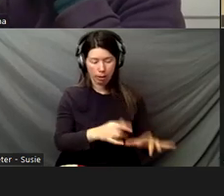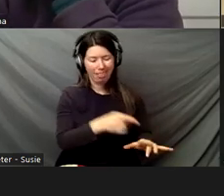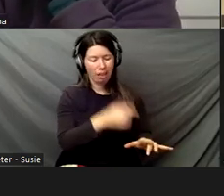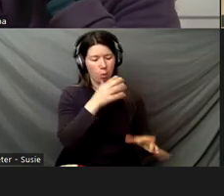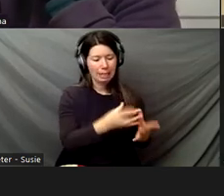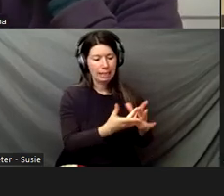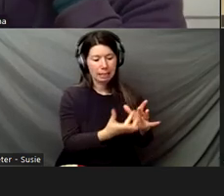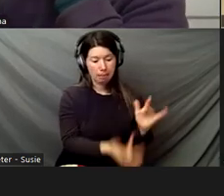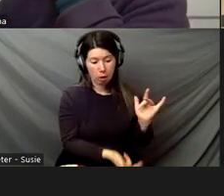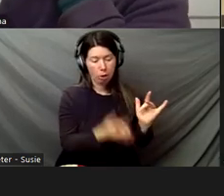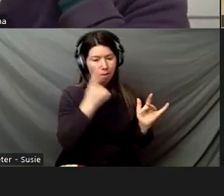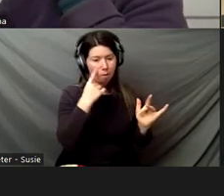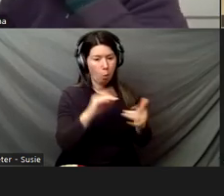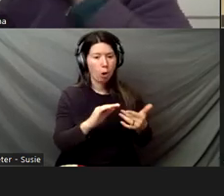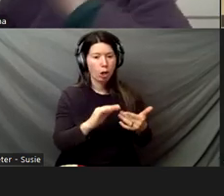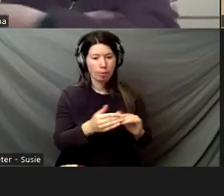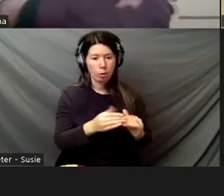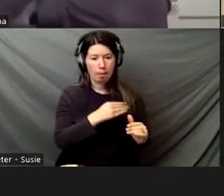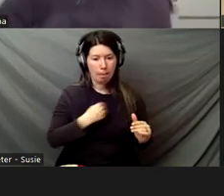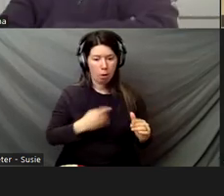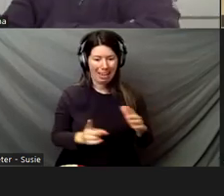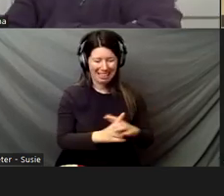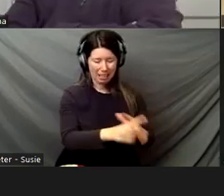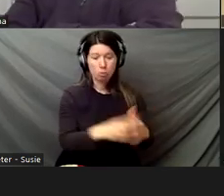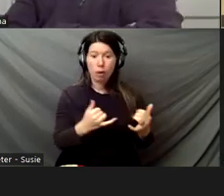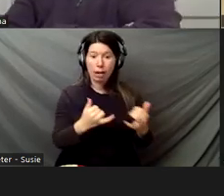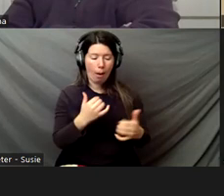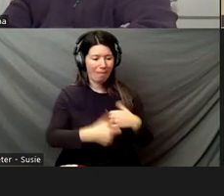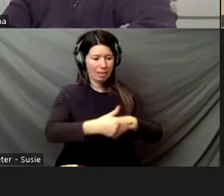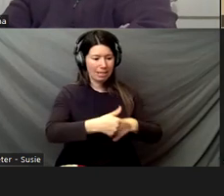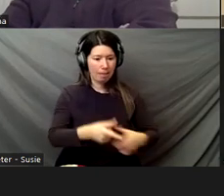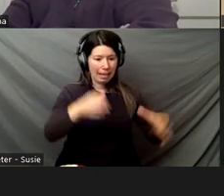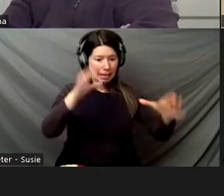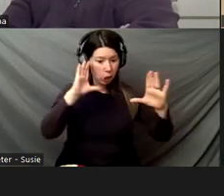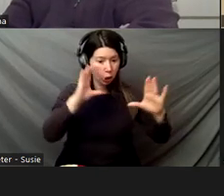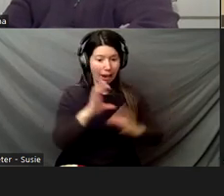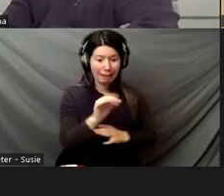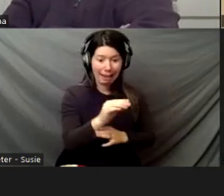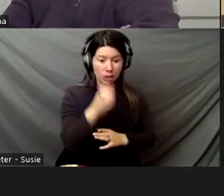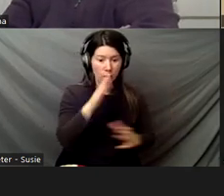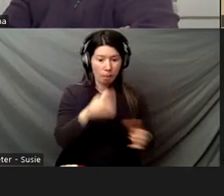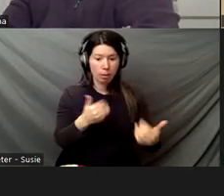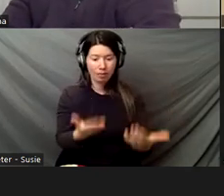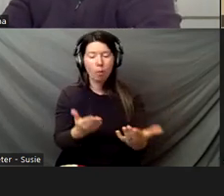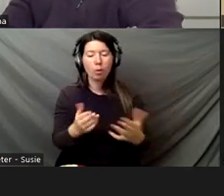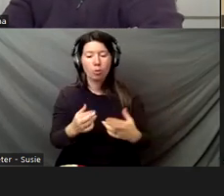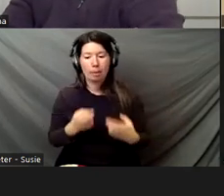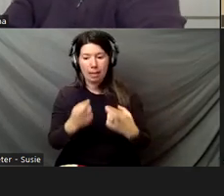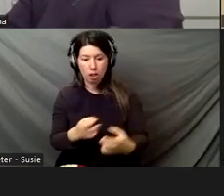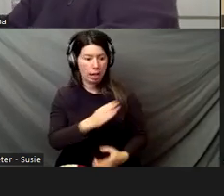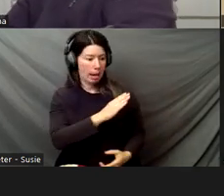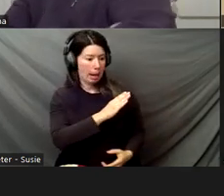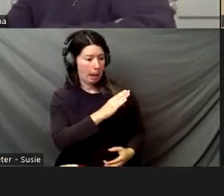community member incidents. They right now, every single time they hear a case, they put forward recommendations, and the Bureau has accepted